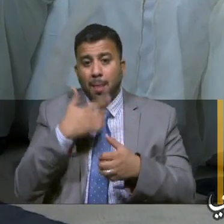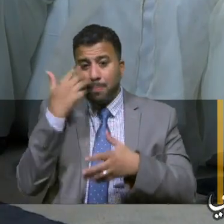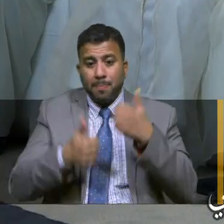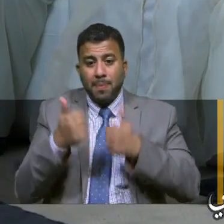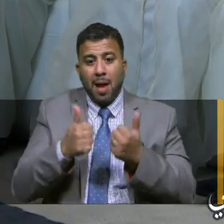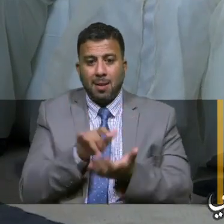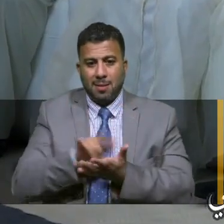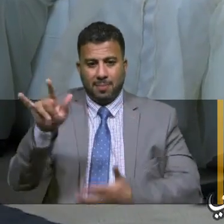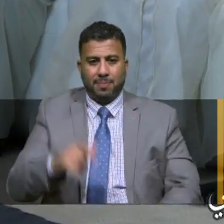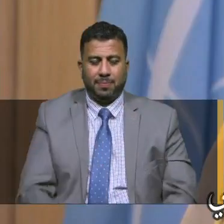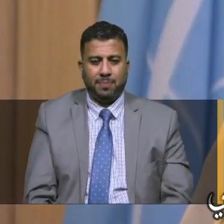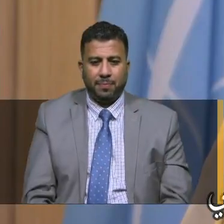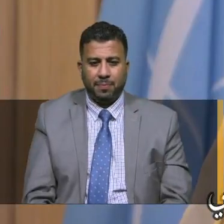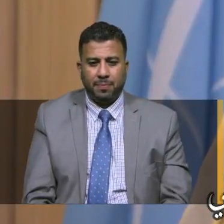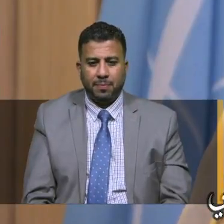And I reached